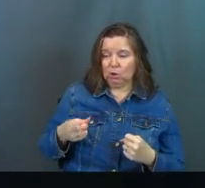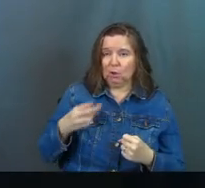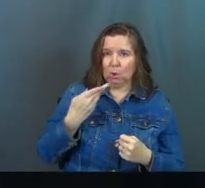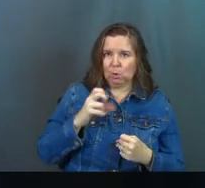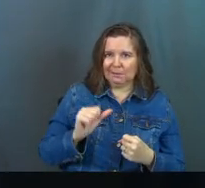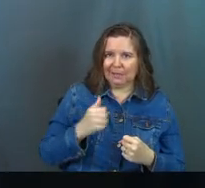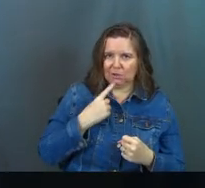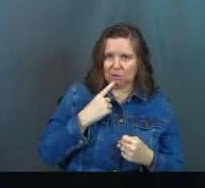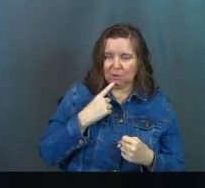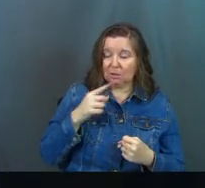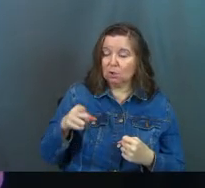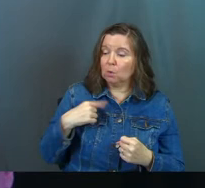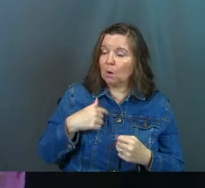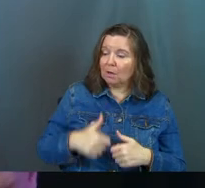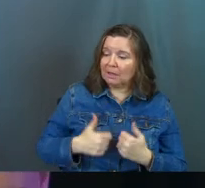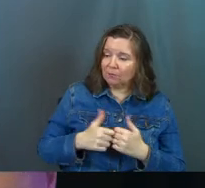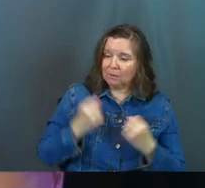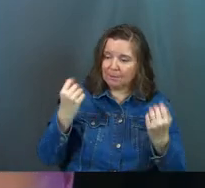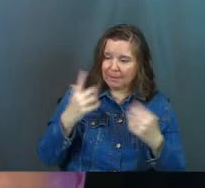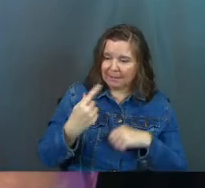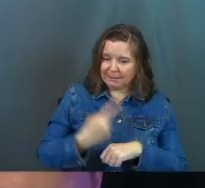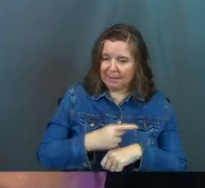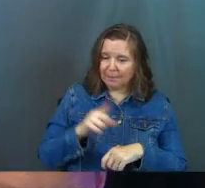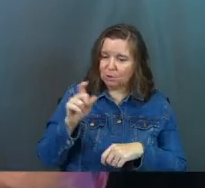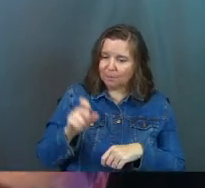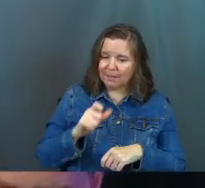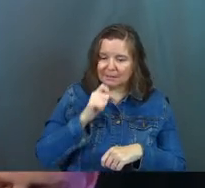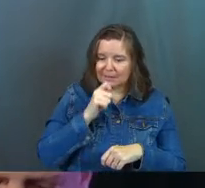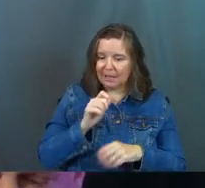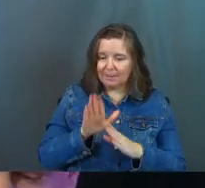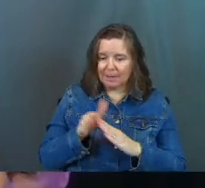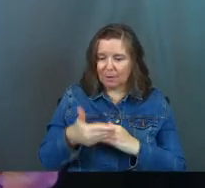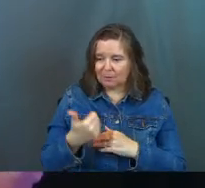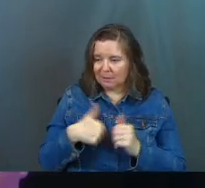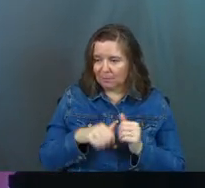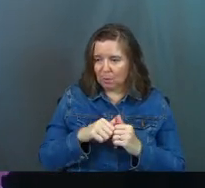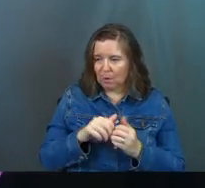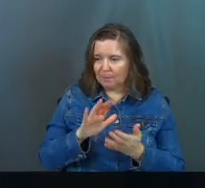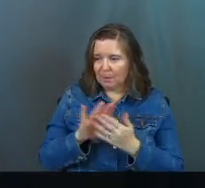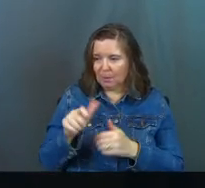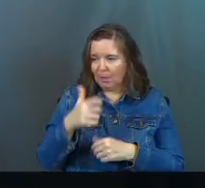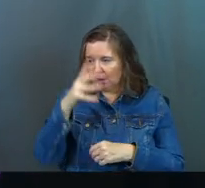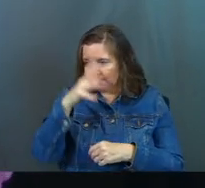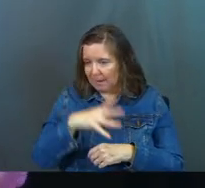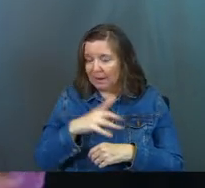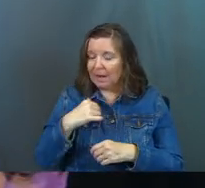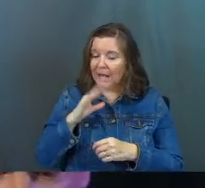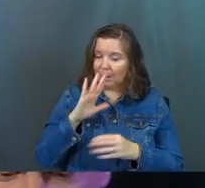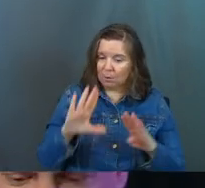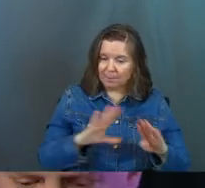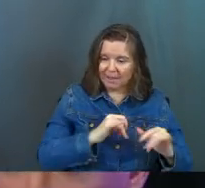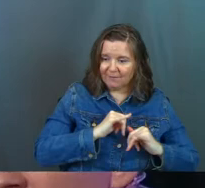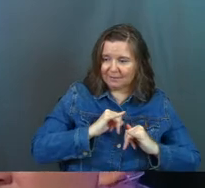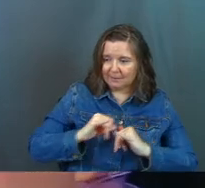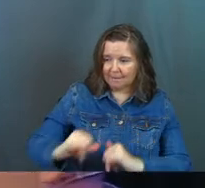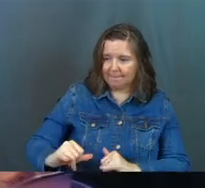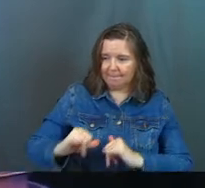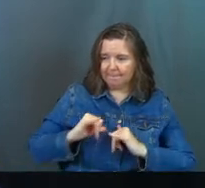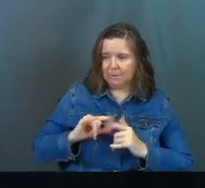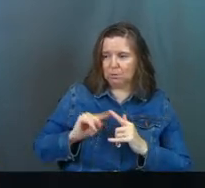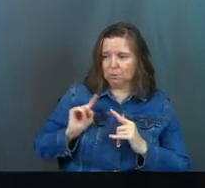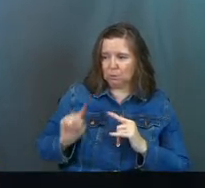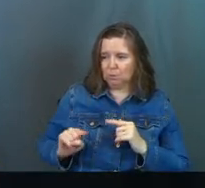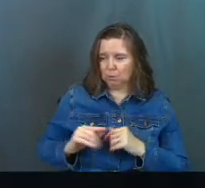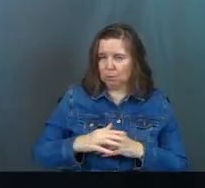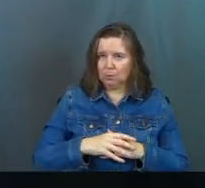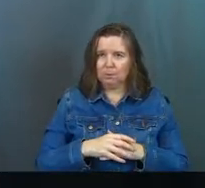this is Hosea talking, you are to live with me many days, but you must not be a prostitute or be intimate with any man. And I will behave the same way toward